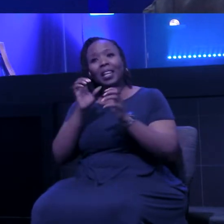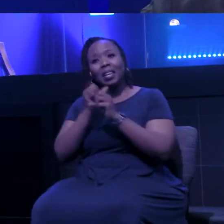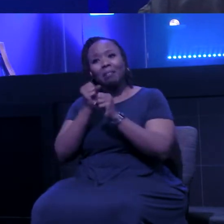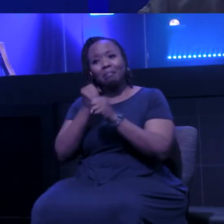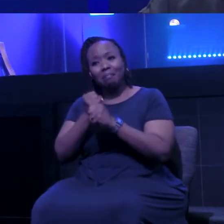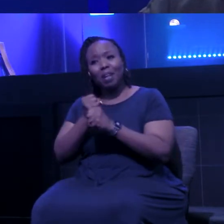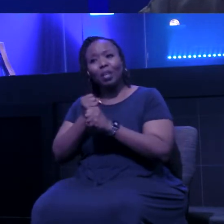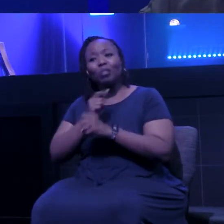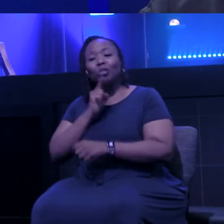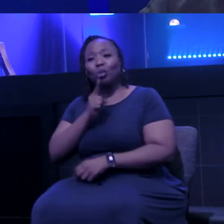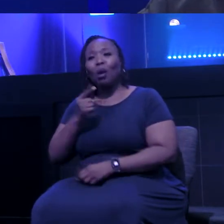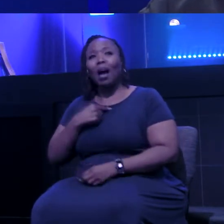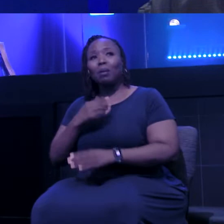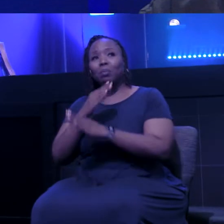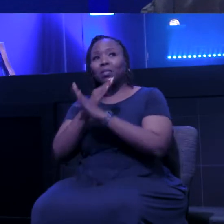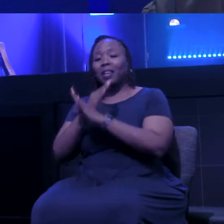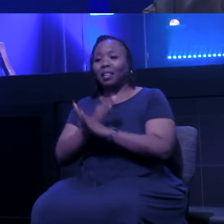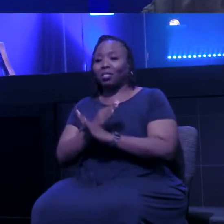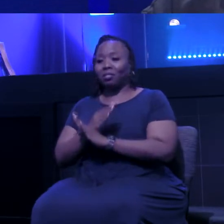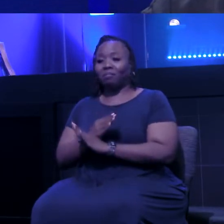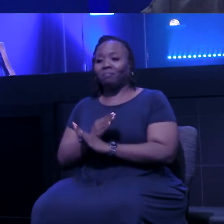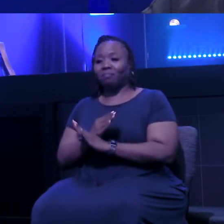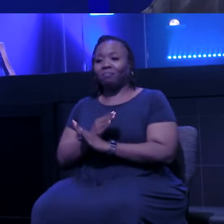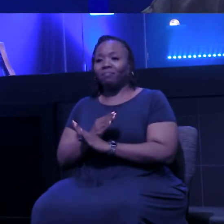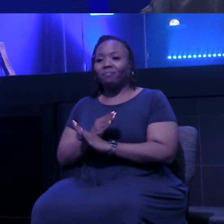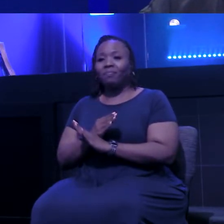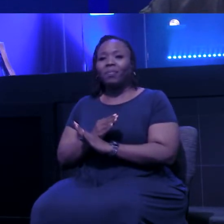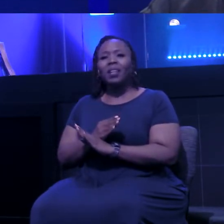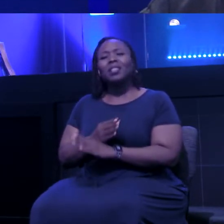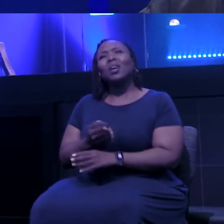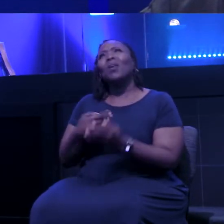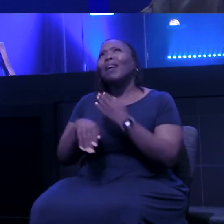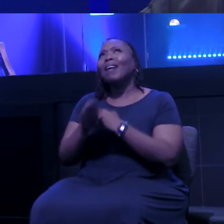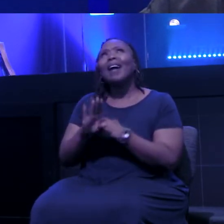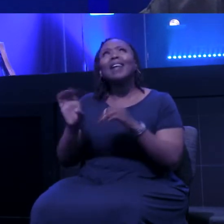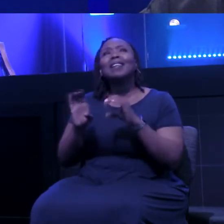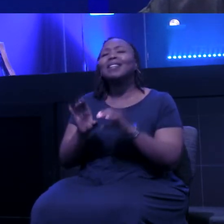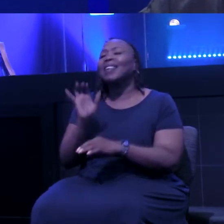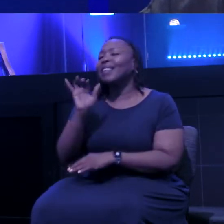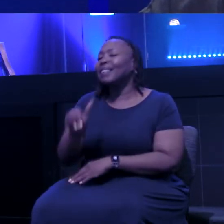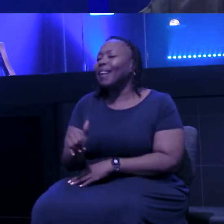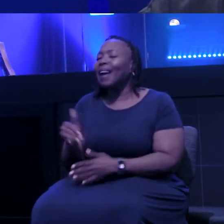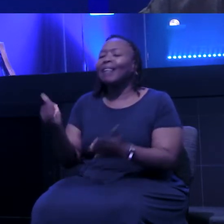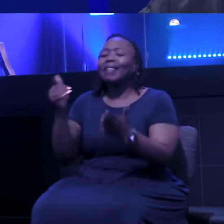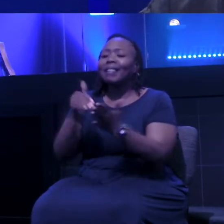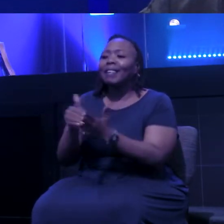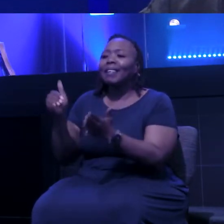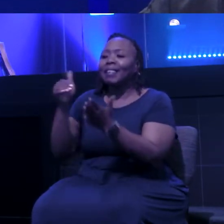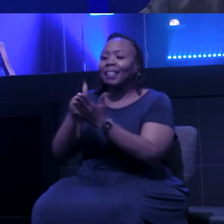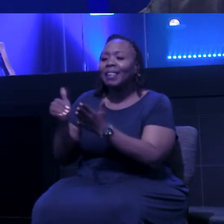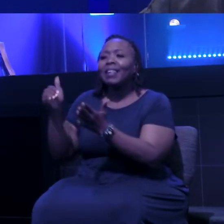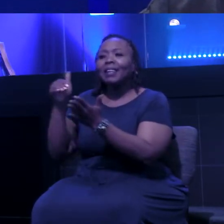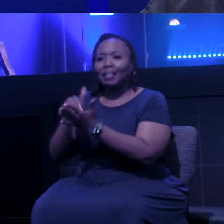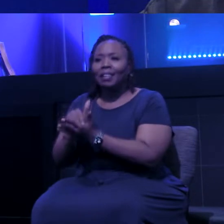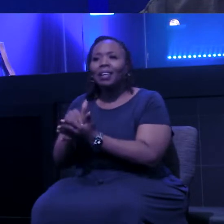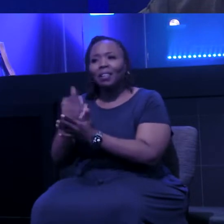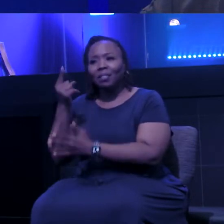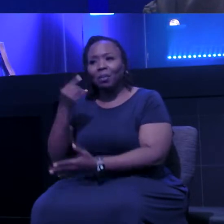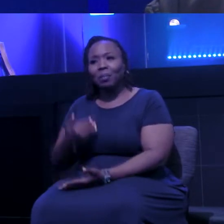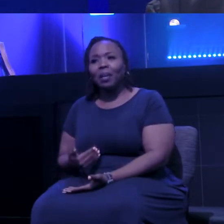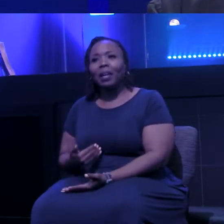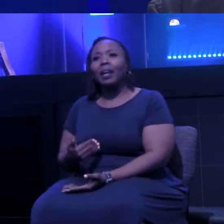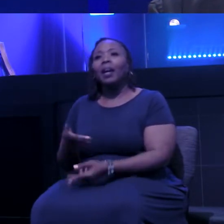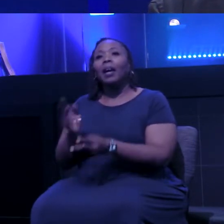and had a path to go home, to be free. And so, like, God has done that repeatedly. He did that in that life, And the people